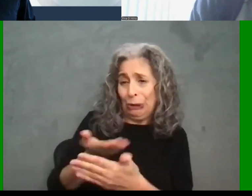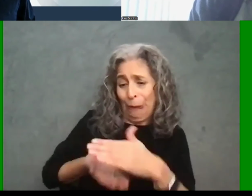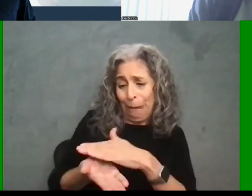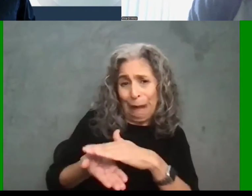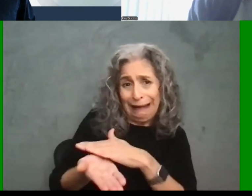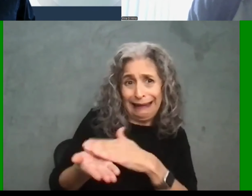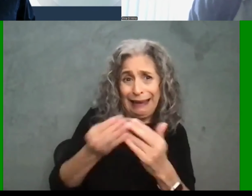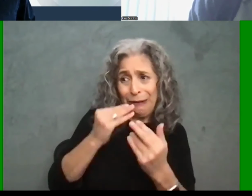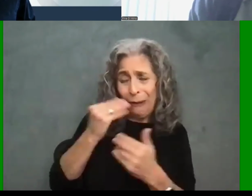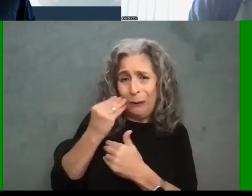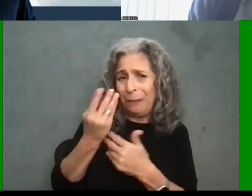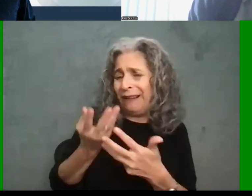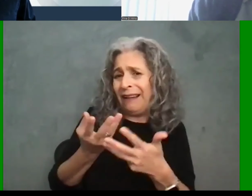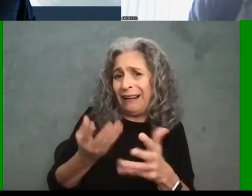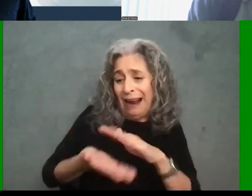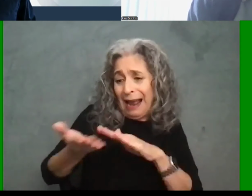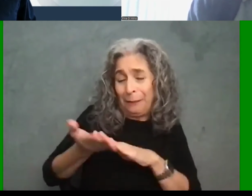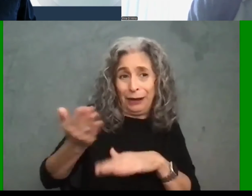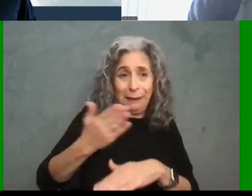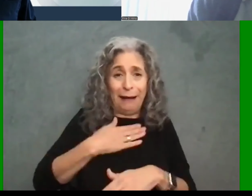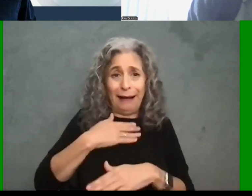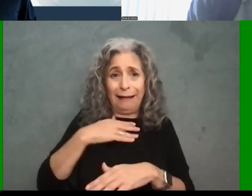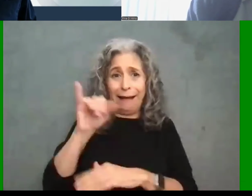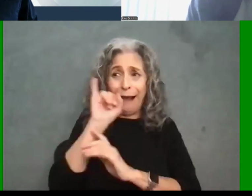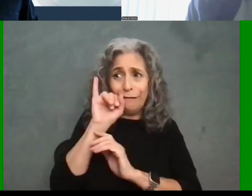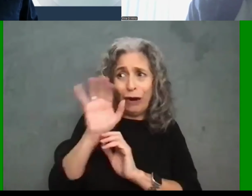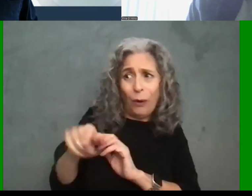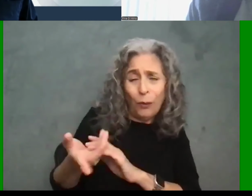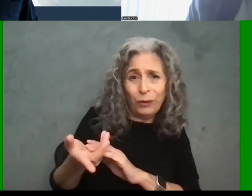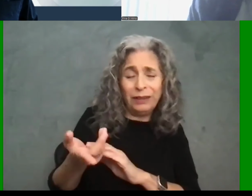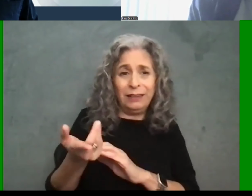whatnot, operating my iPhone